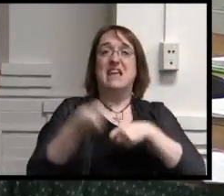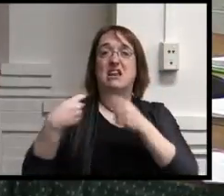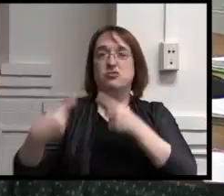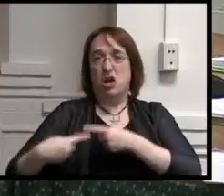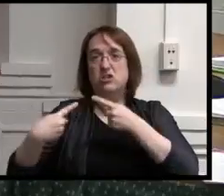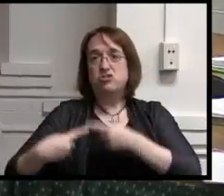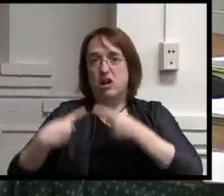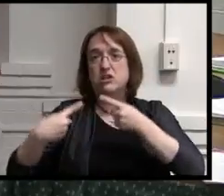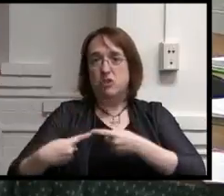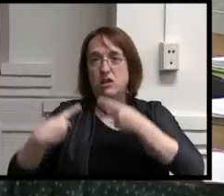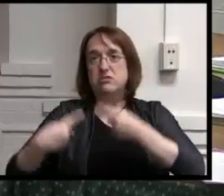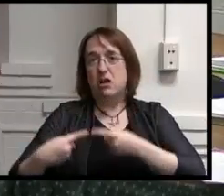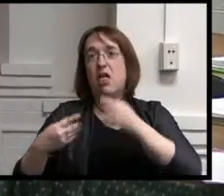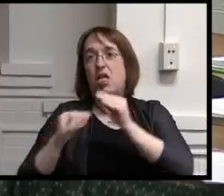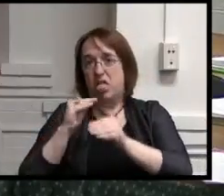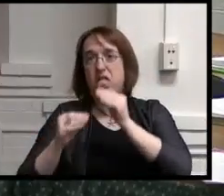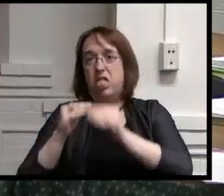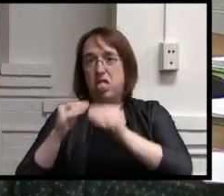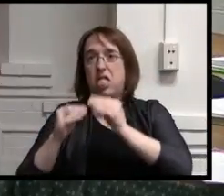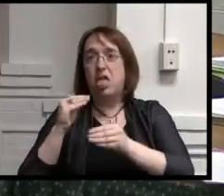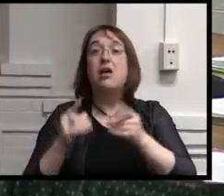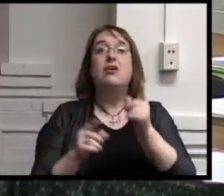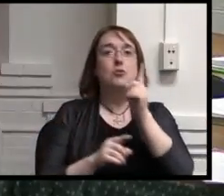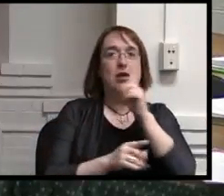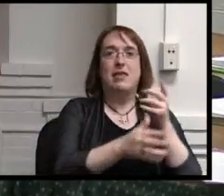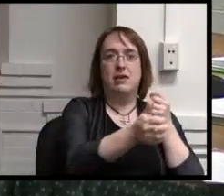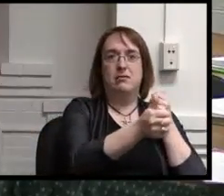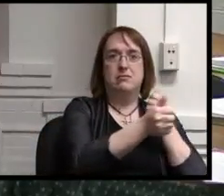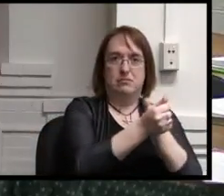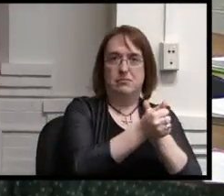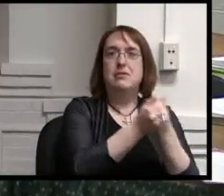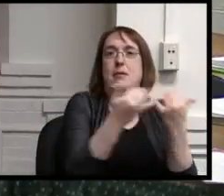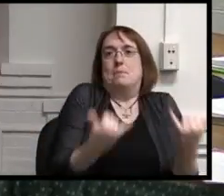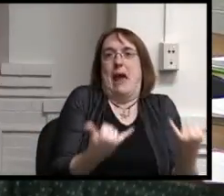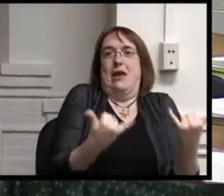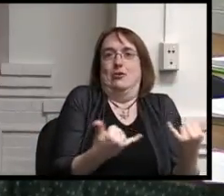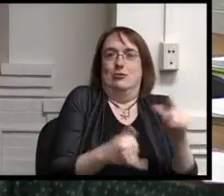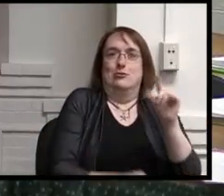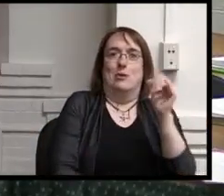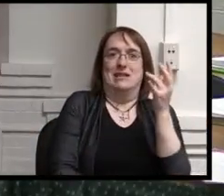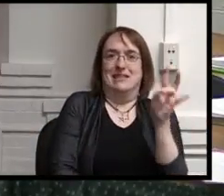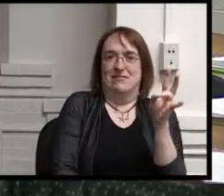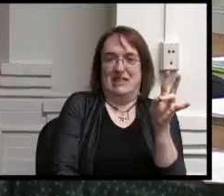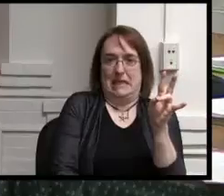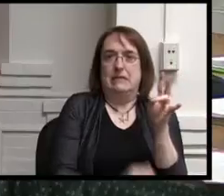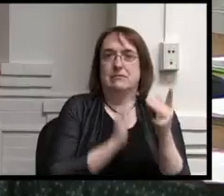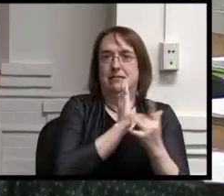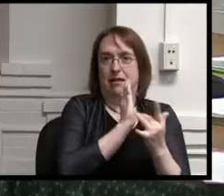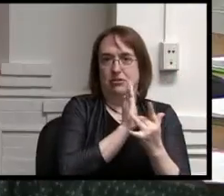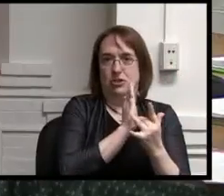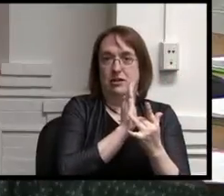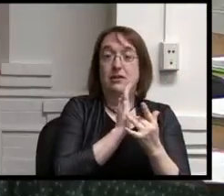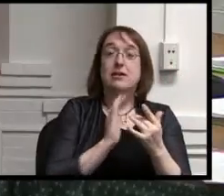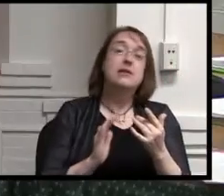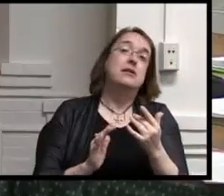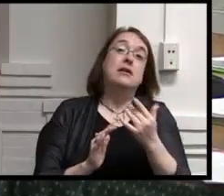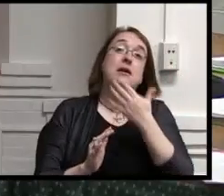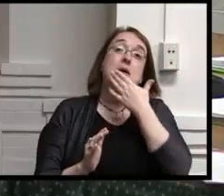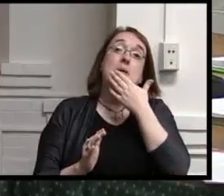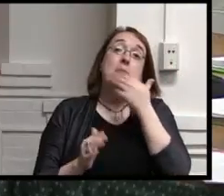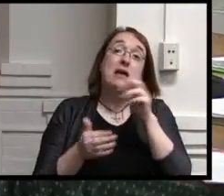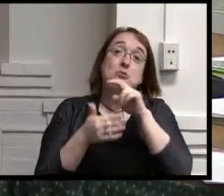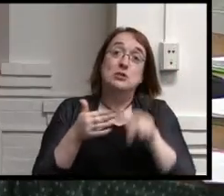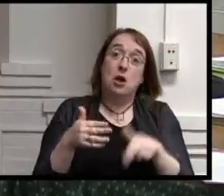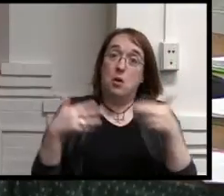keep the system functional, we'll actually be fully up to the modern 2017 standards. The best news of all is